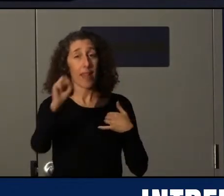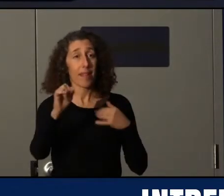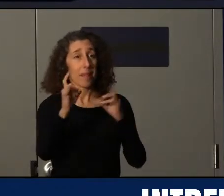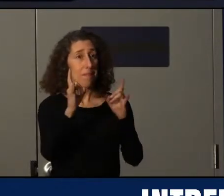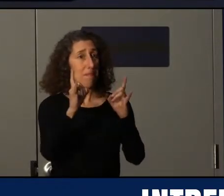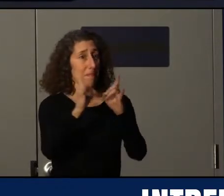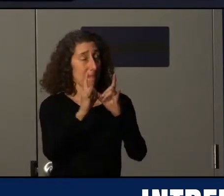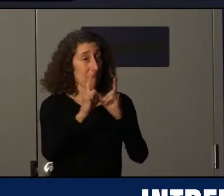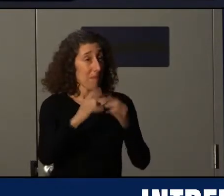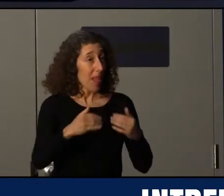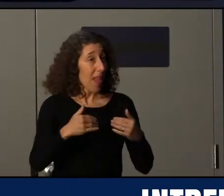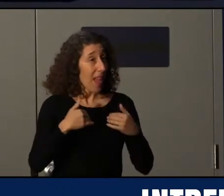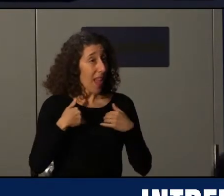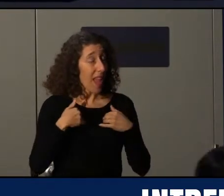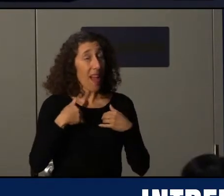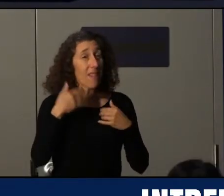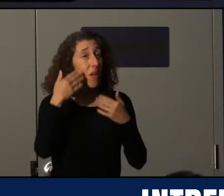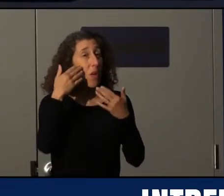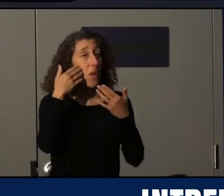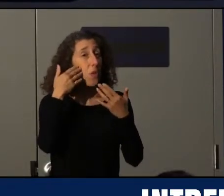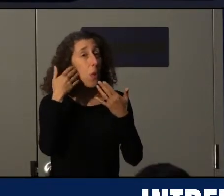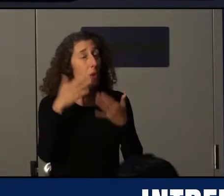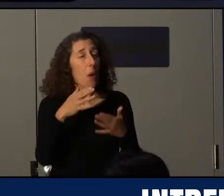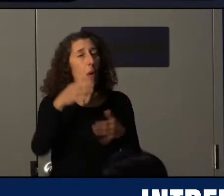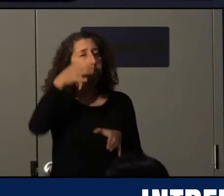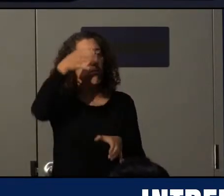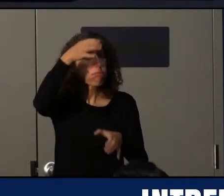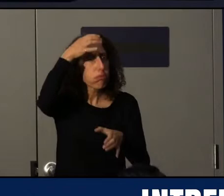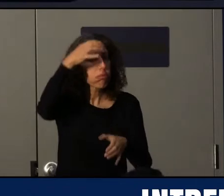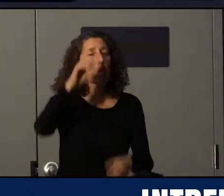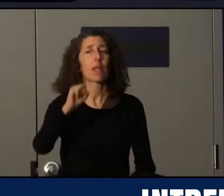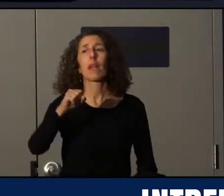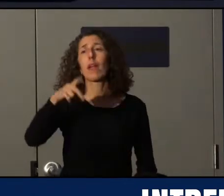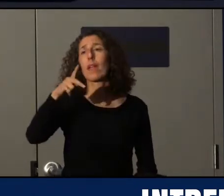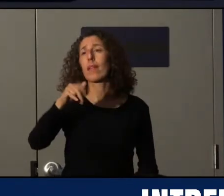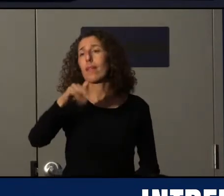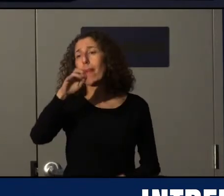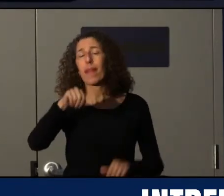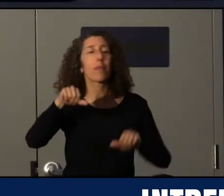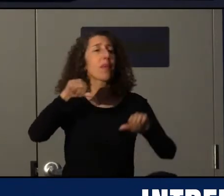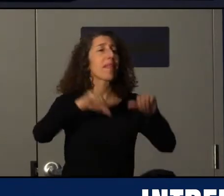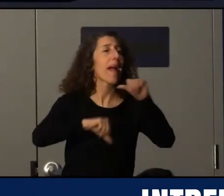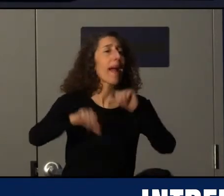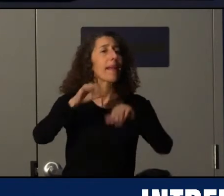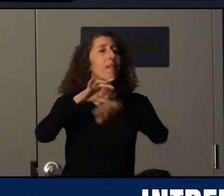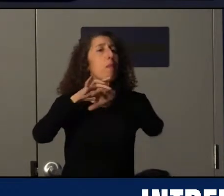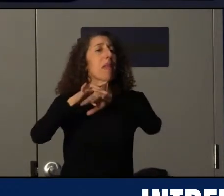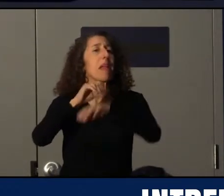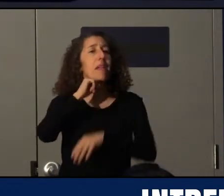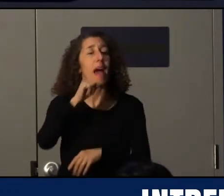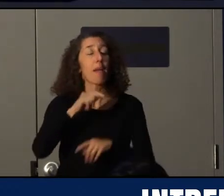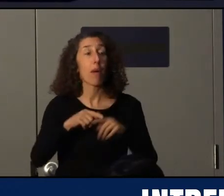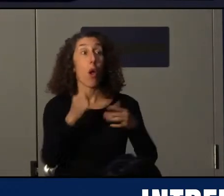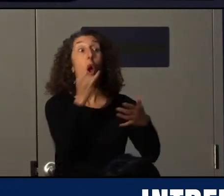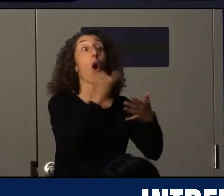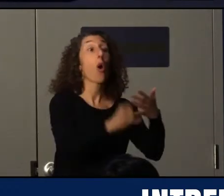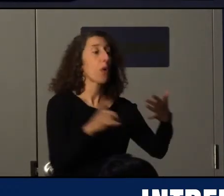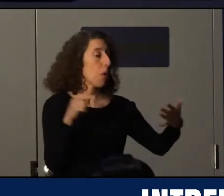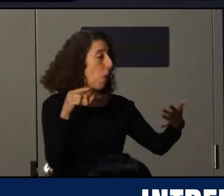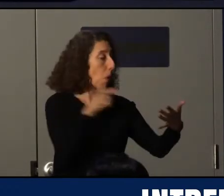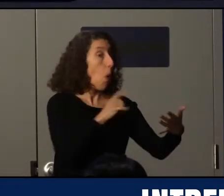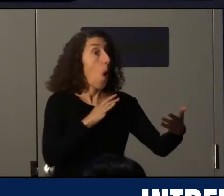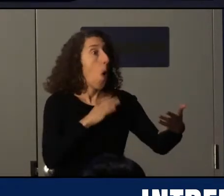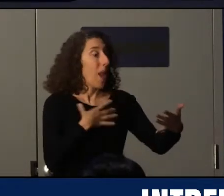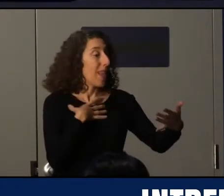way for us to share that experience or share these special experiences. So I really appreciated that.